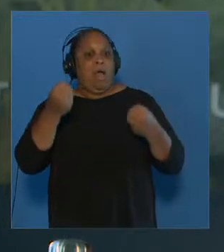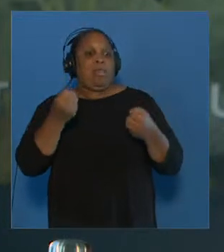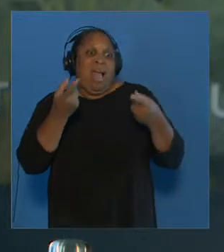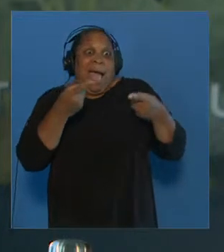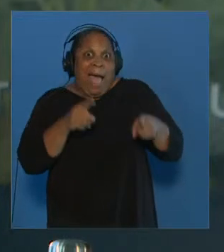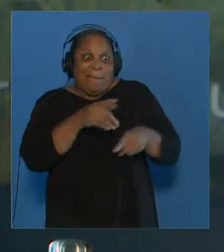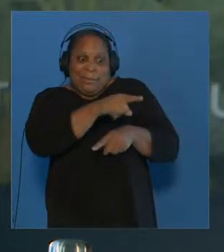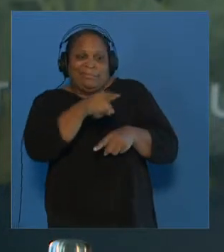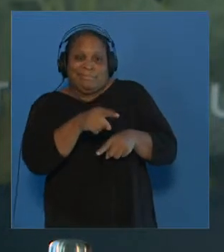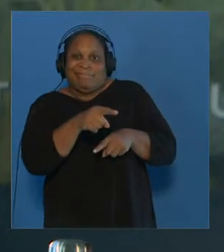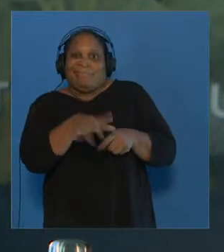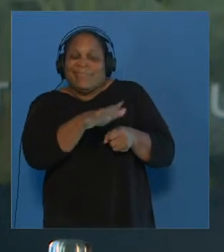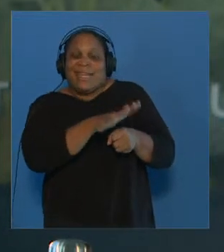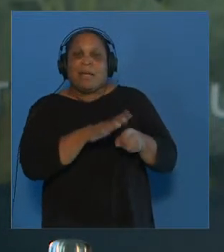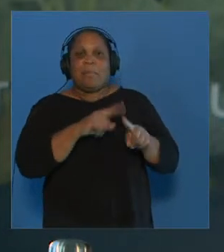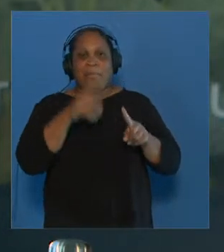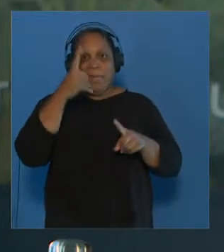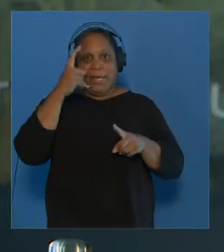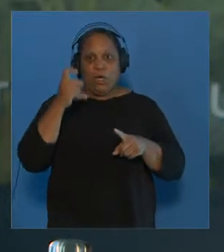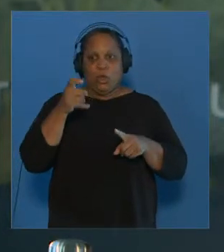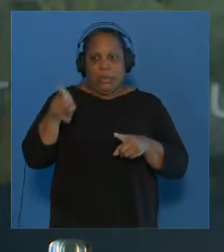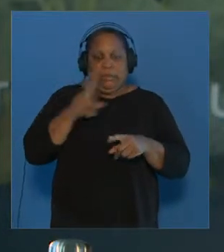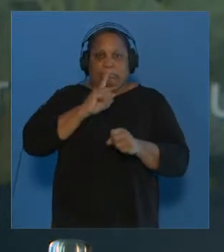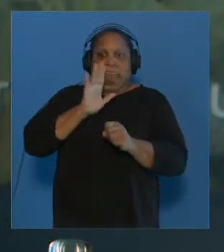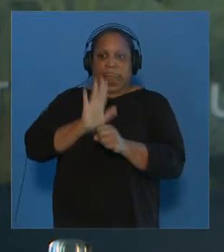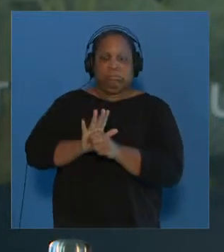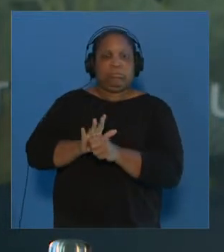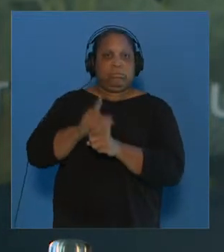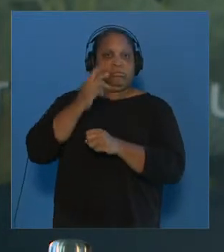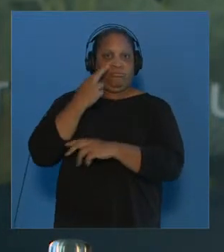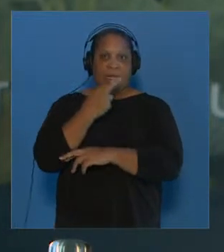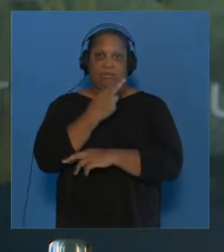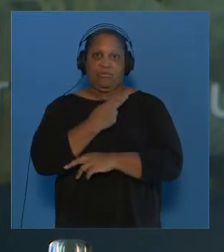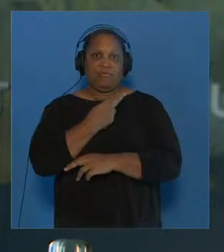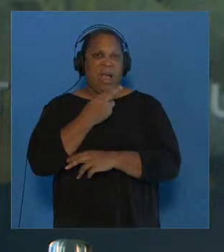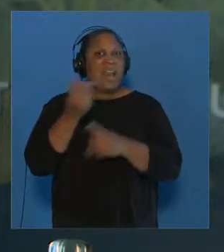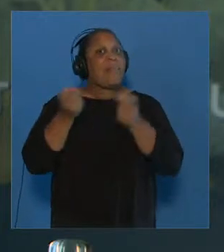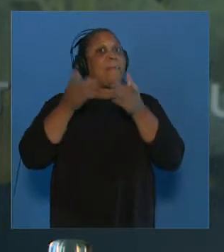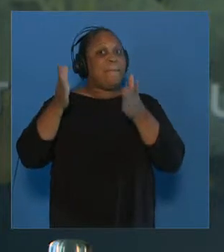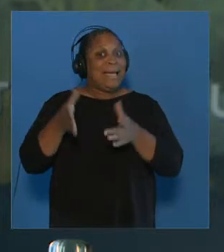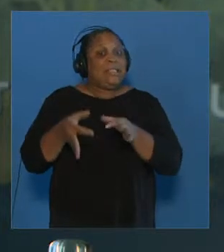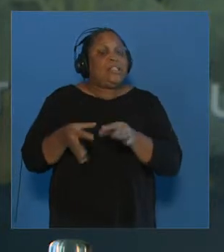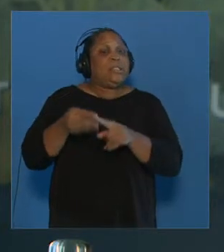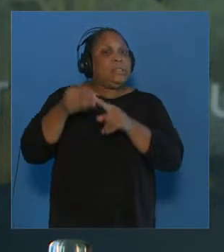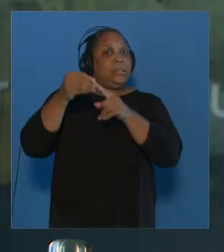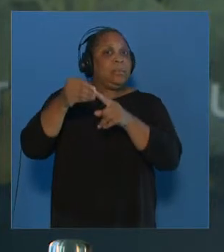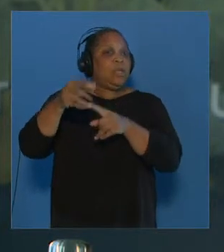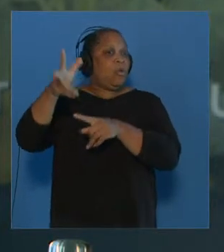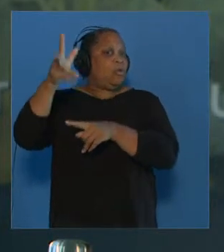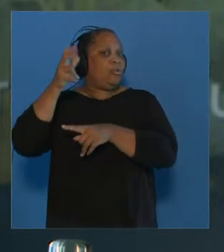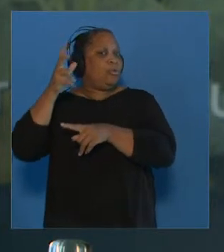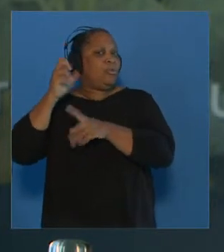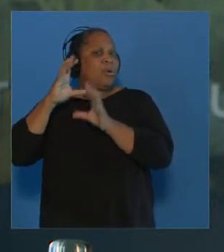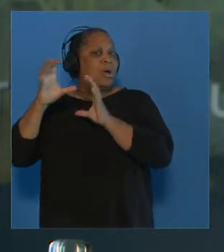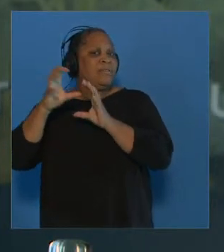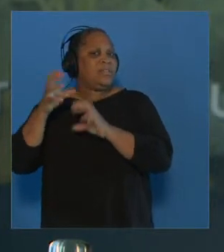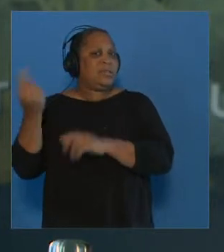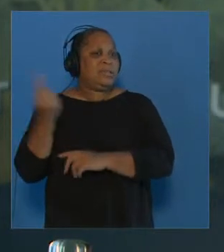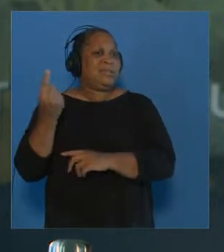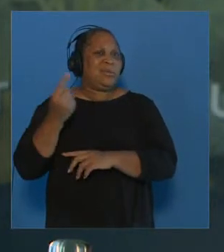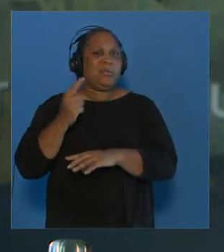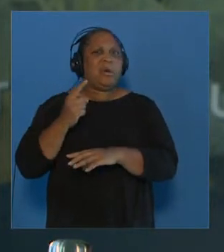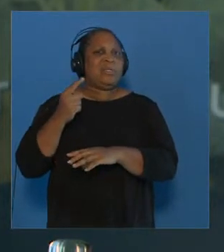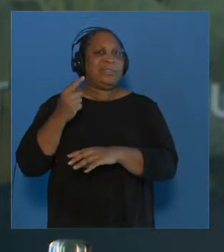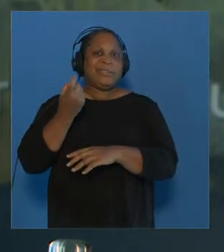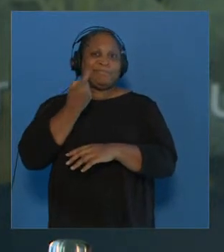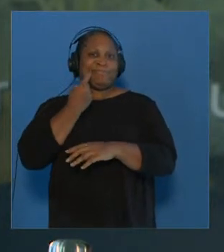But again, it was because of the diligence of that particular restaurateur and the manager in particular, who overheard a conversation about somebody who had just gotten off